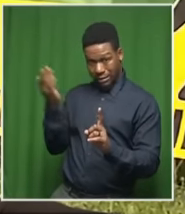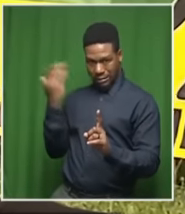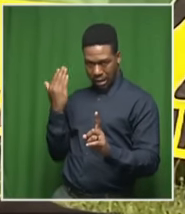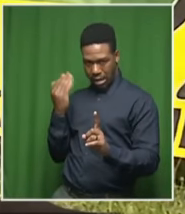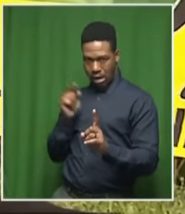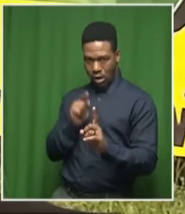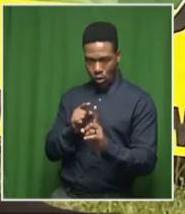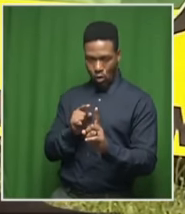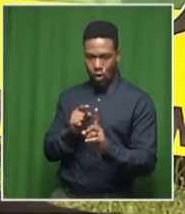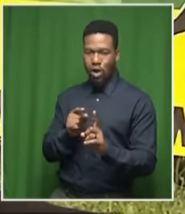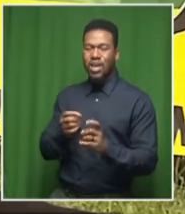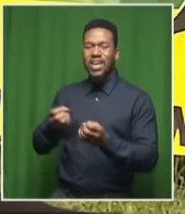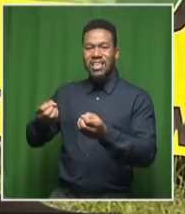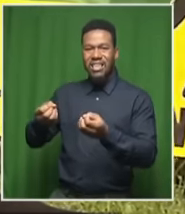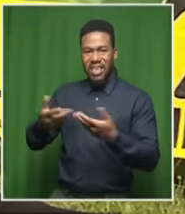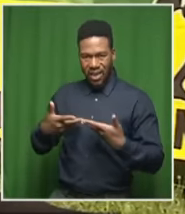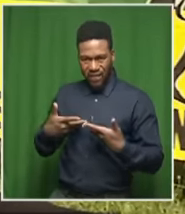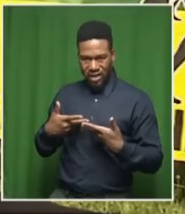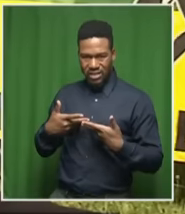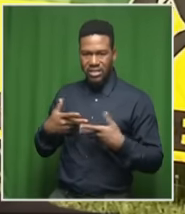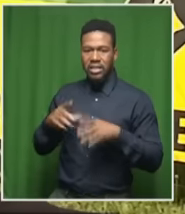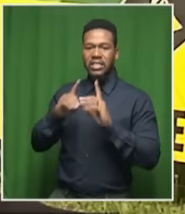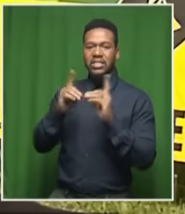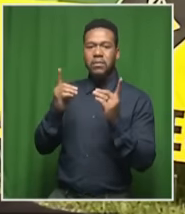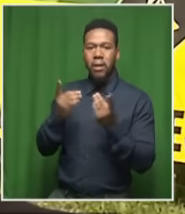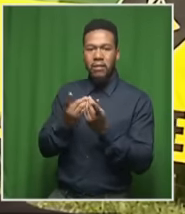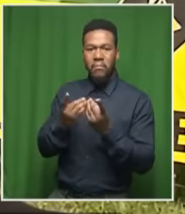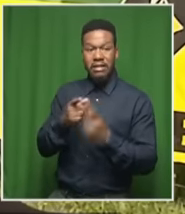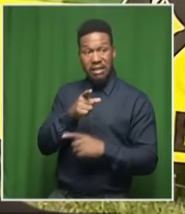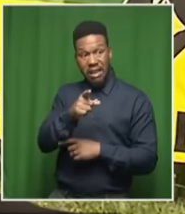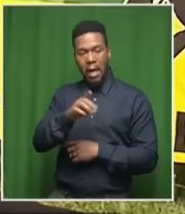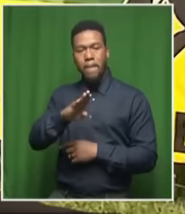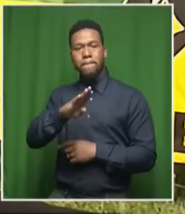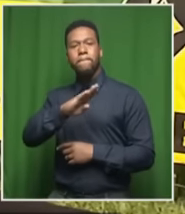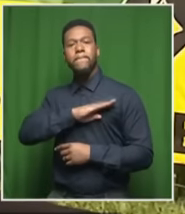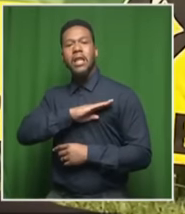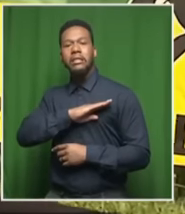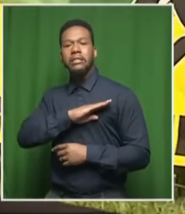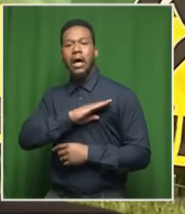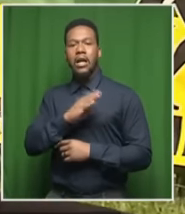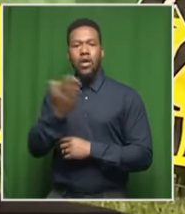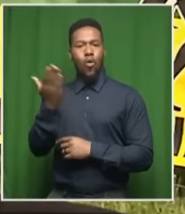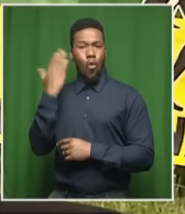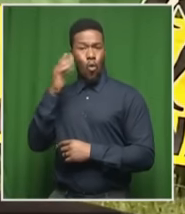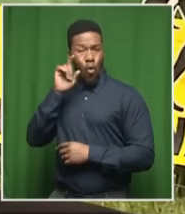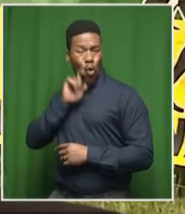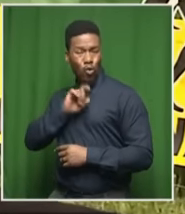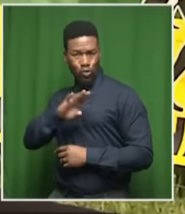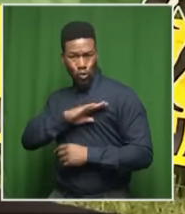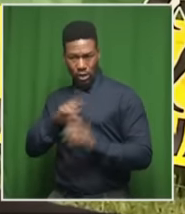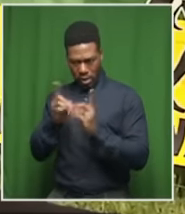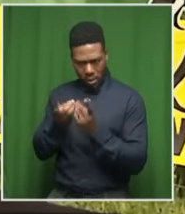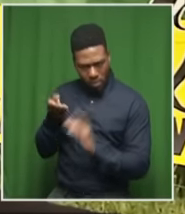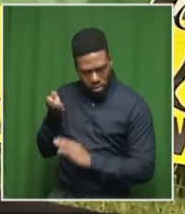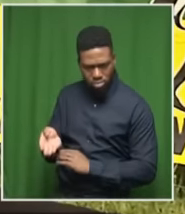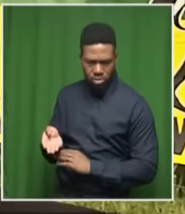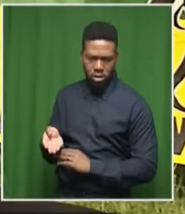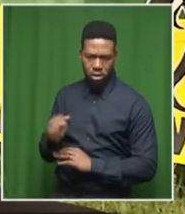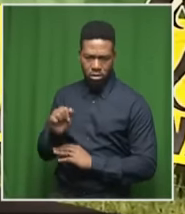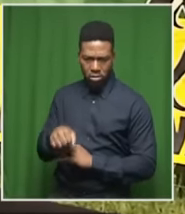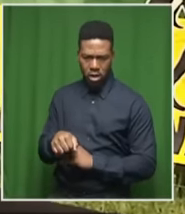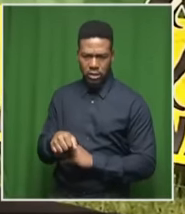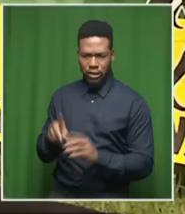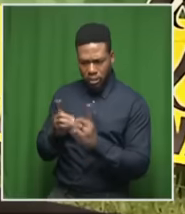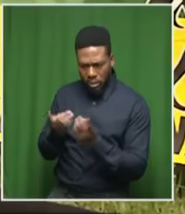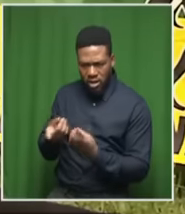was the president, he gave us a department called Department of Military Veterans. And then there were people that were employed to work in that department. And that